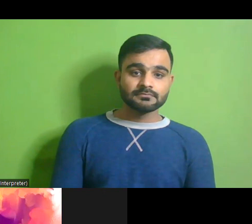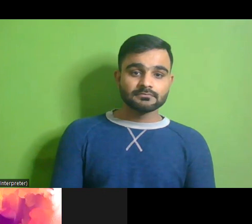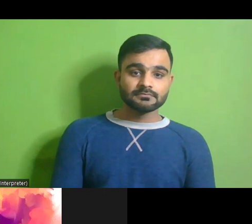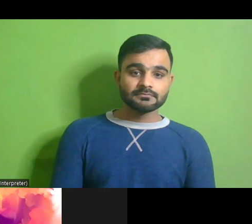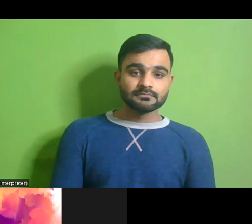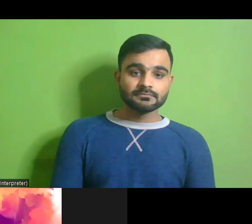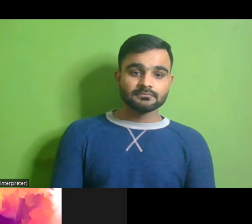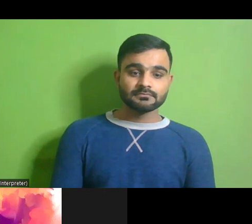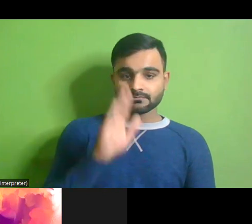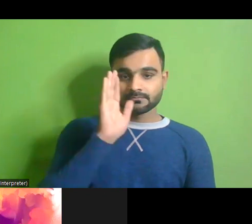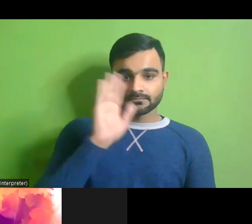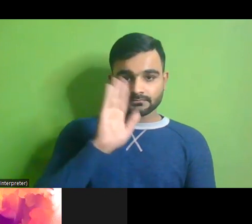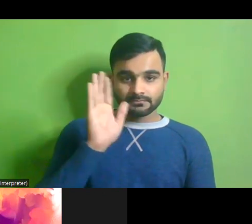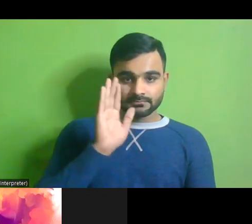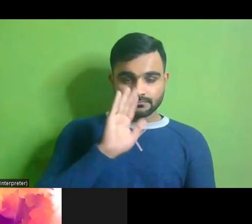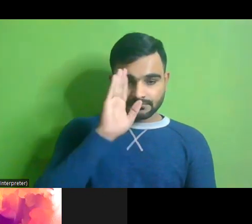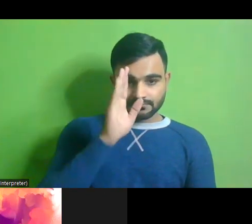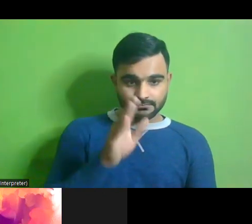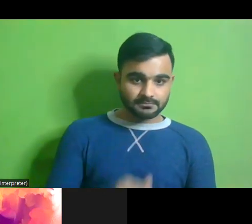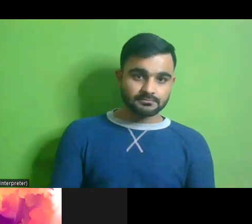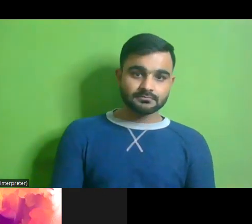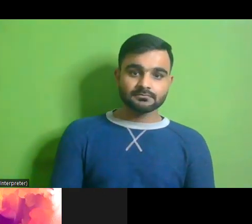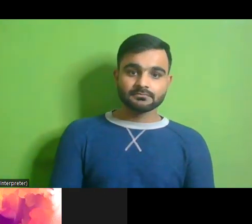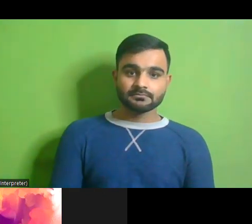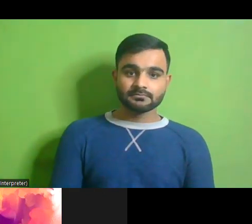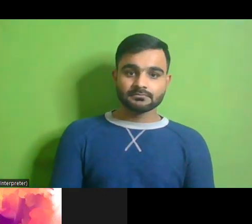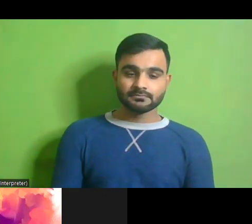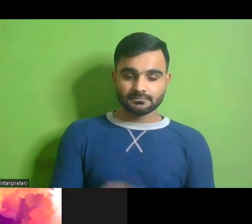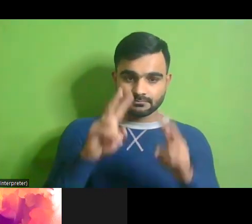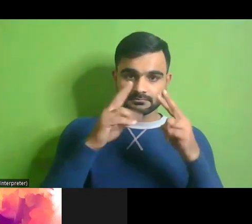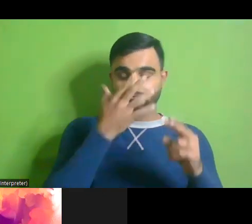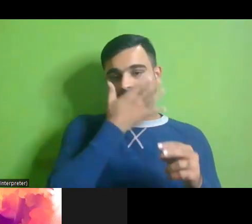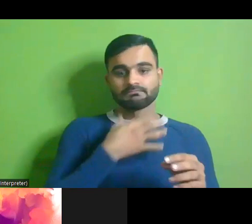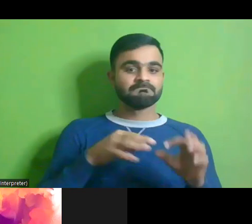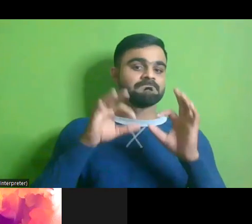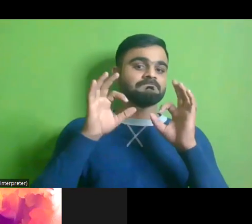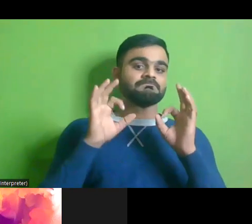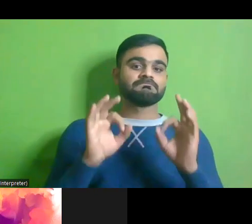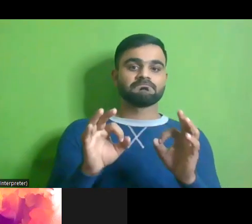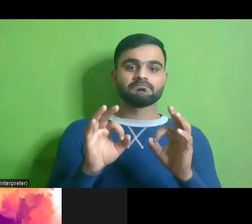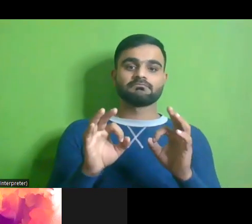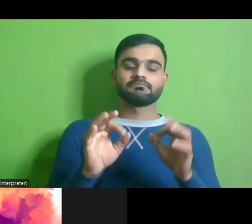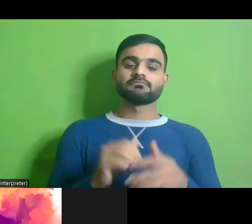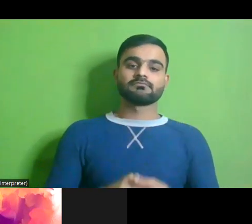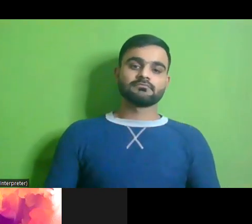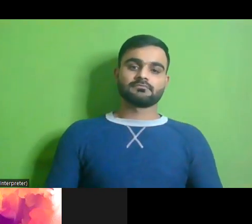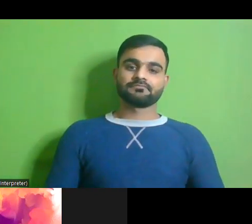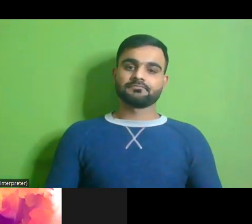There's quite a few people. Hi. It's a really wonderful